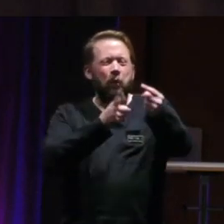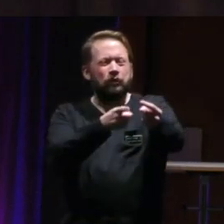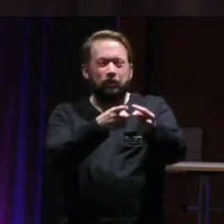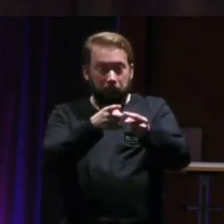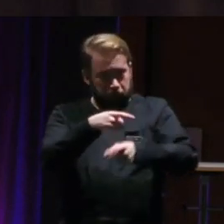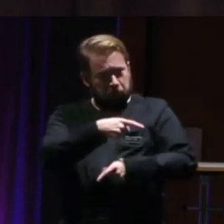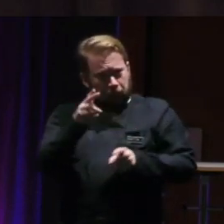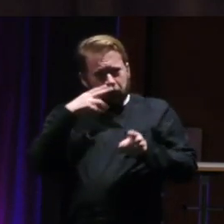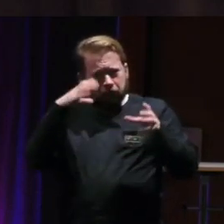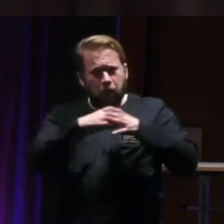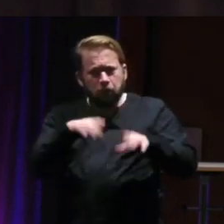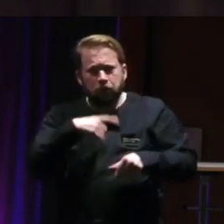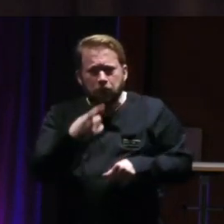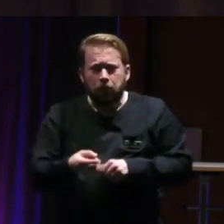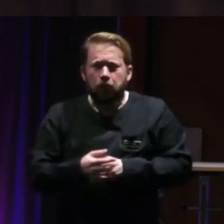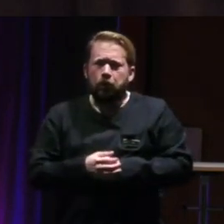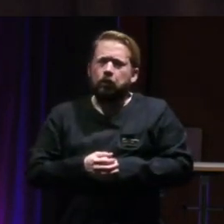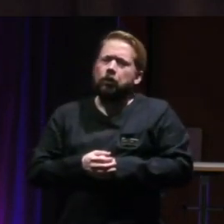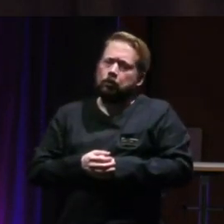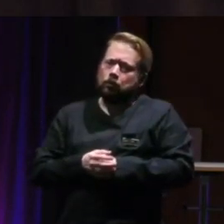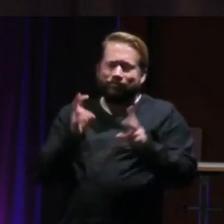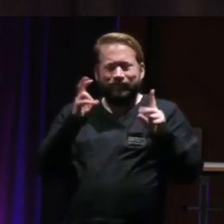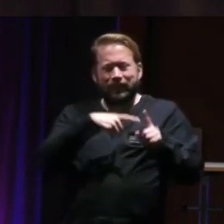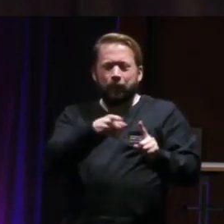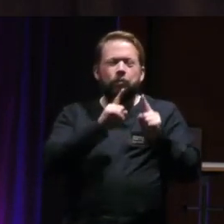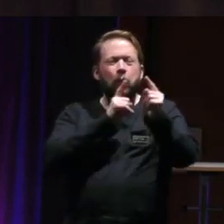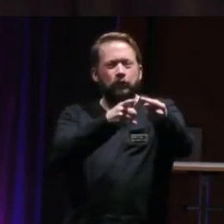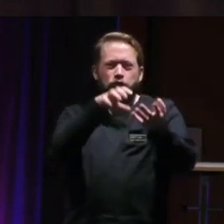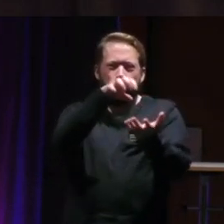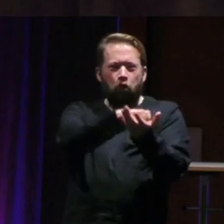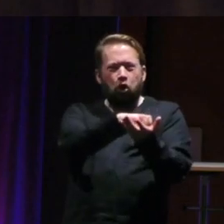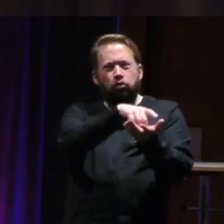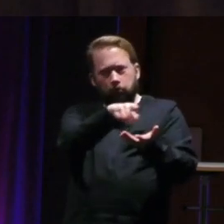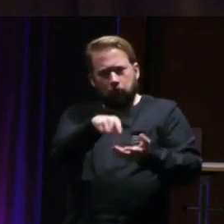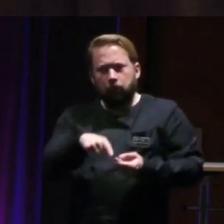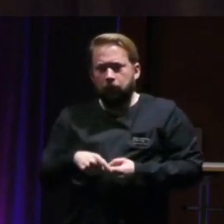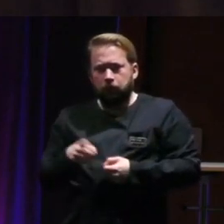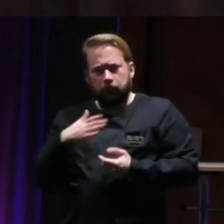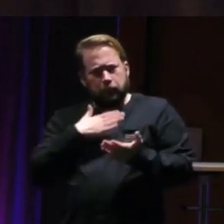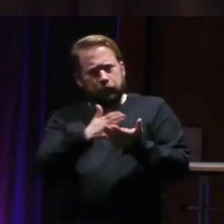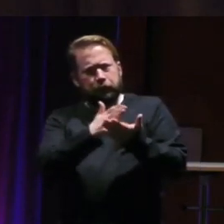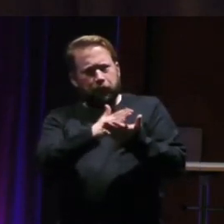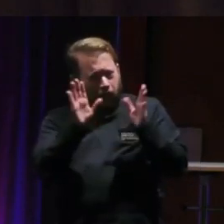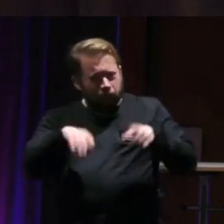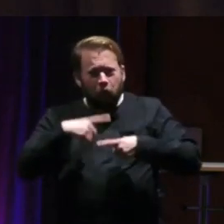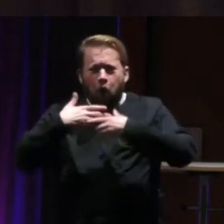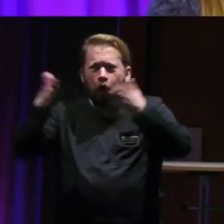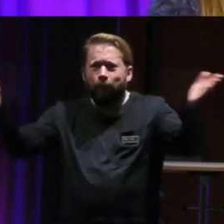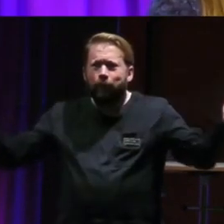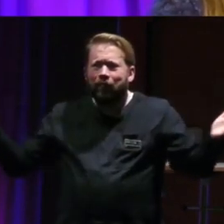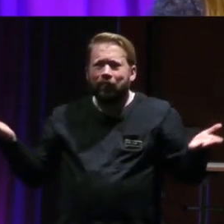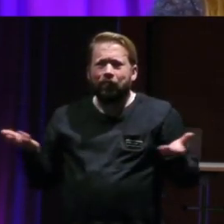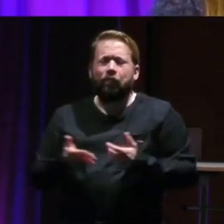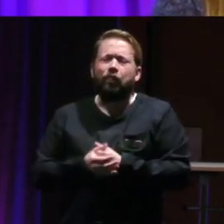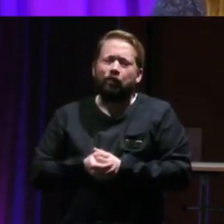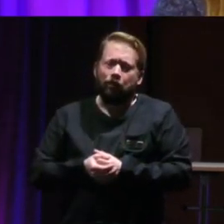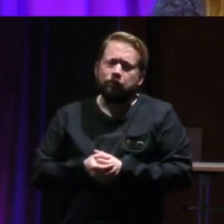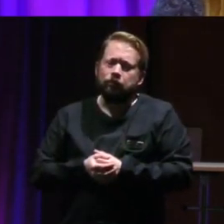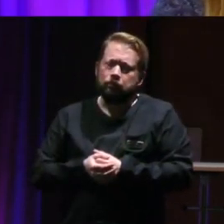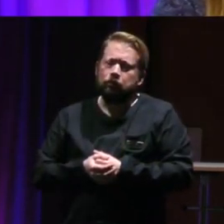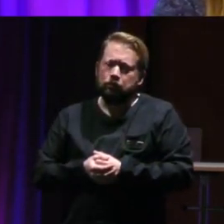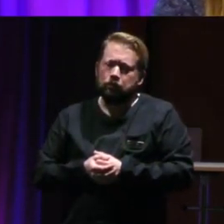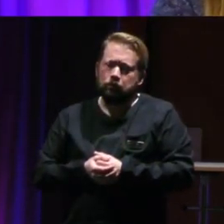people, how they call us, or enemies of the state from the country. You said, and I think both of you mentioned